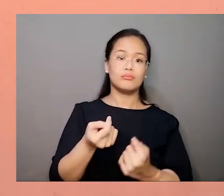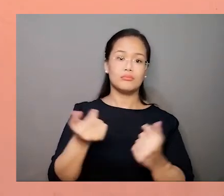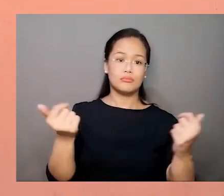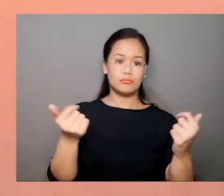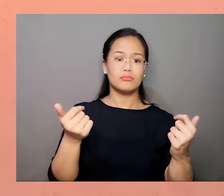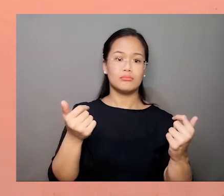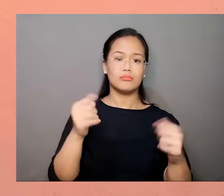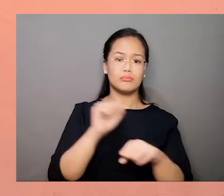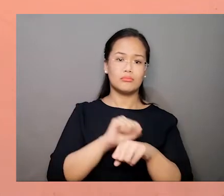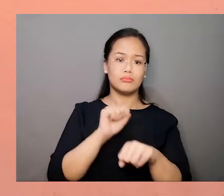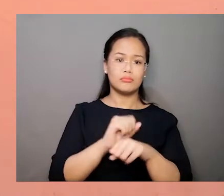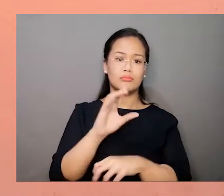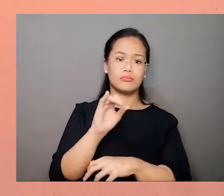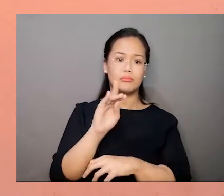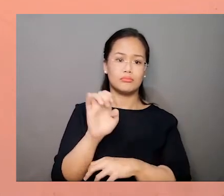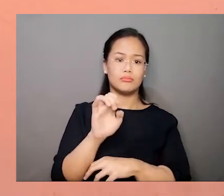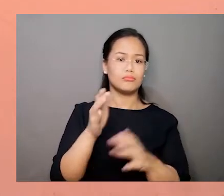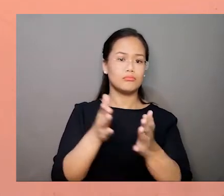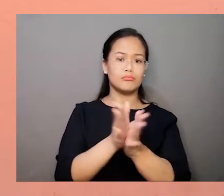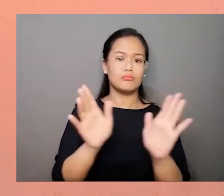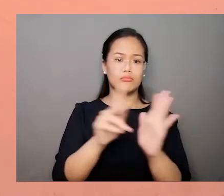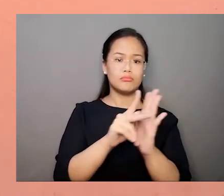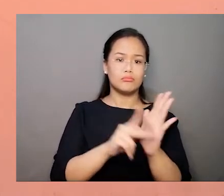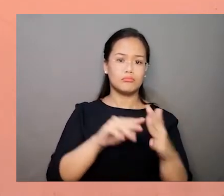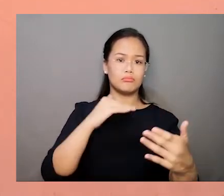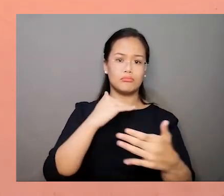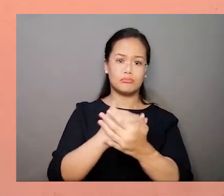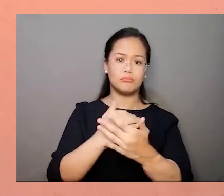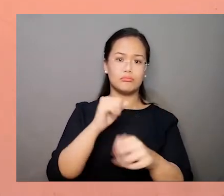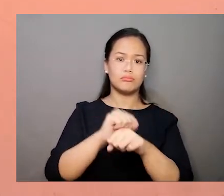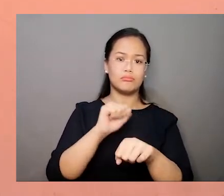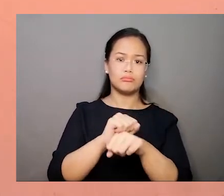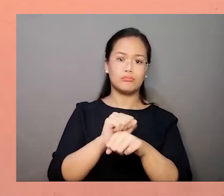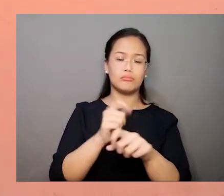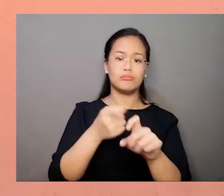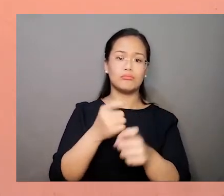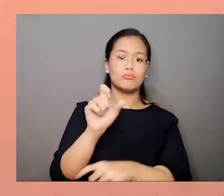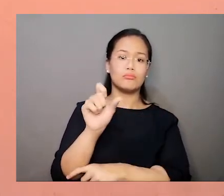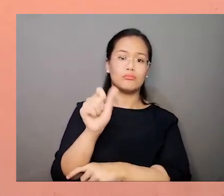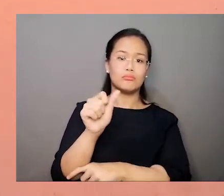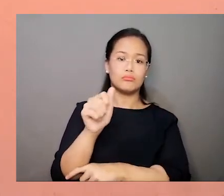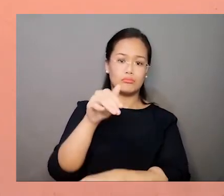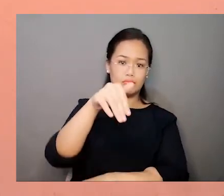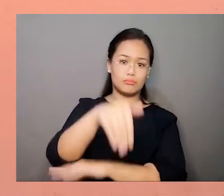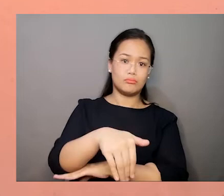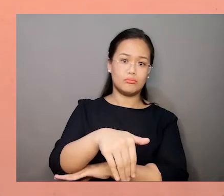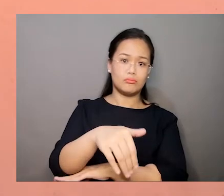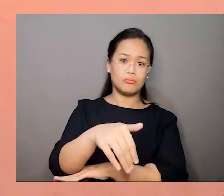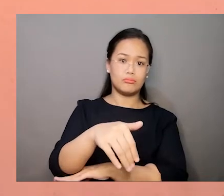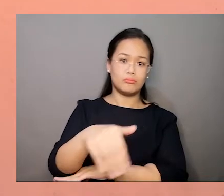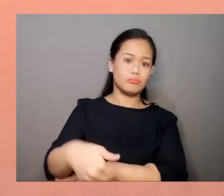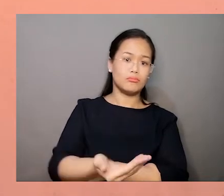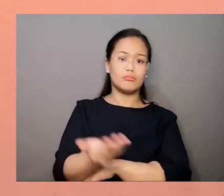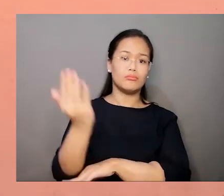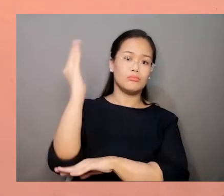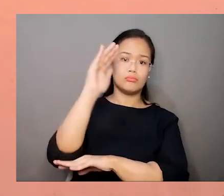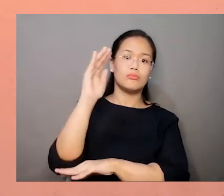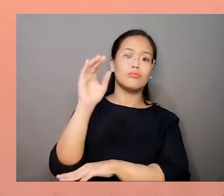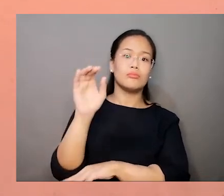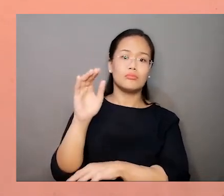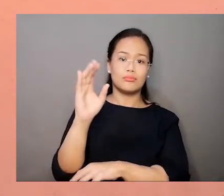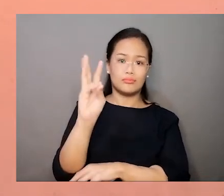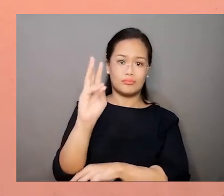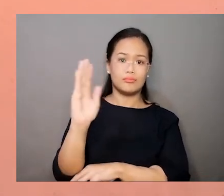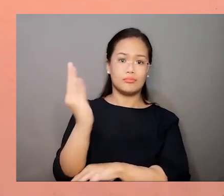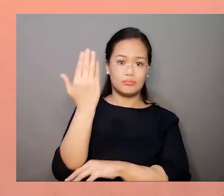provision prohibiting women from working from 10 in the evening to 6 in the morning. Aside from